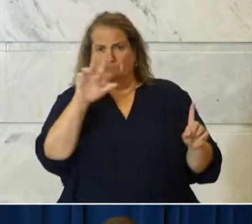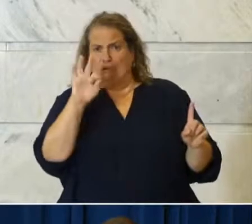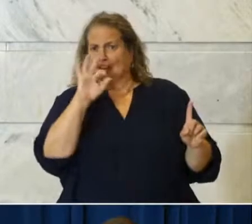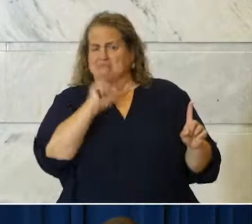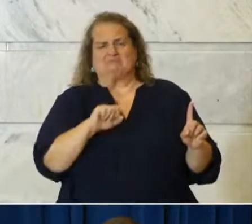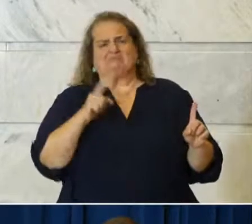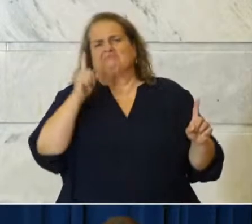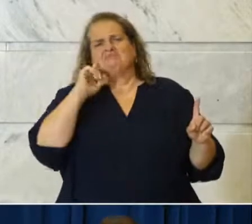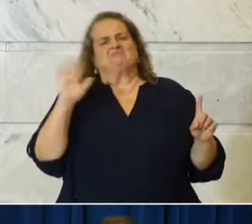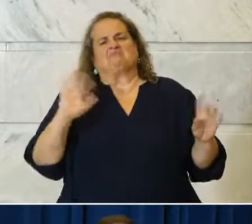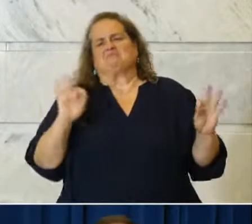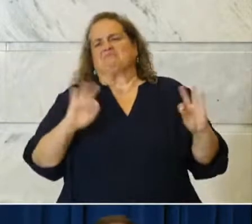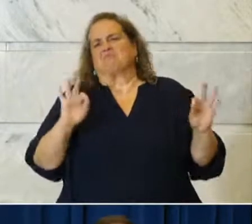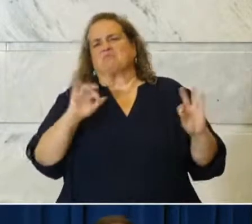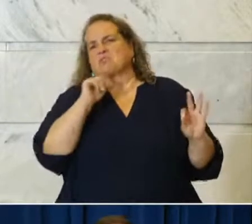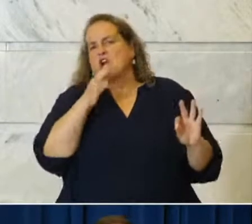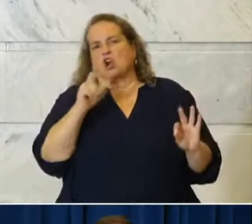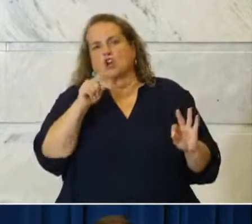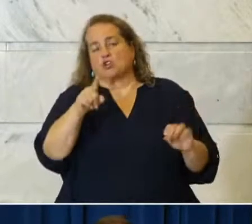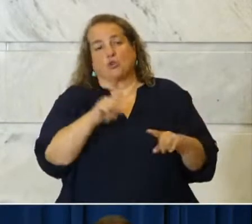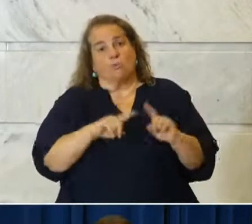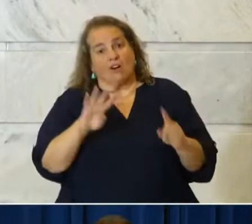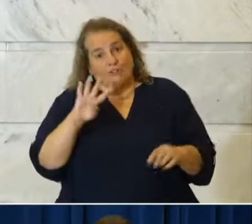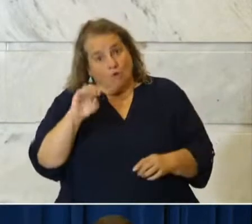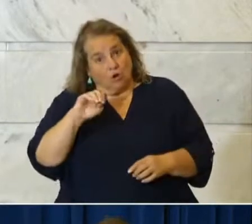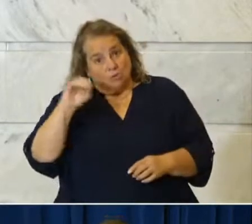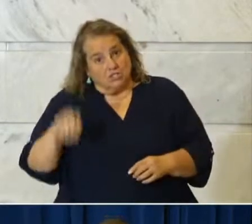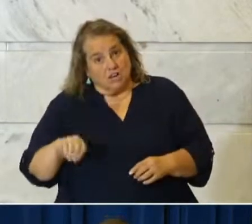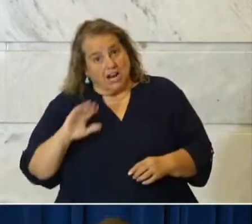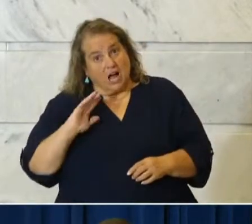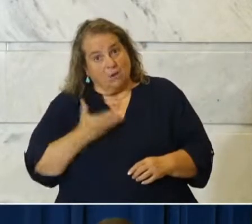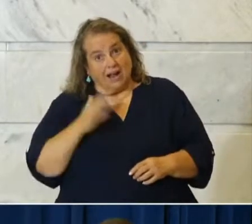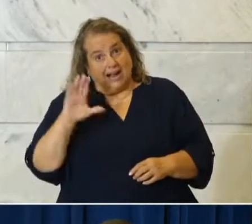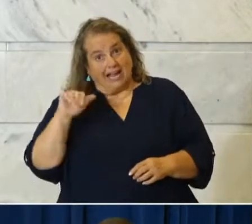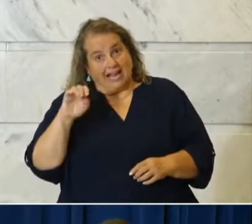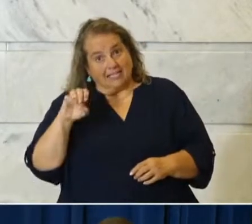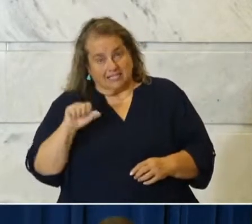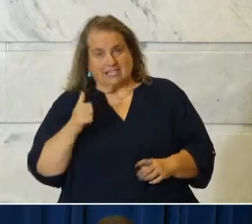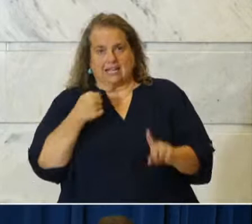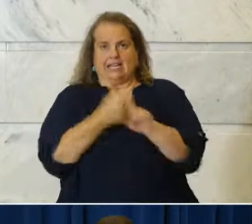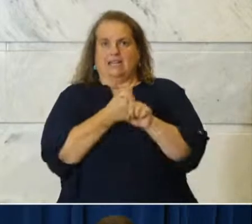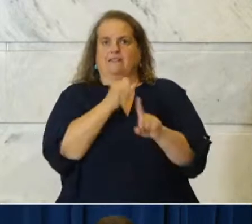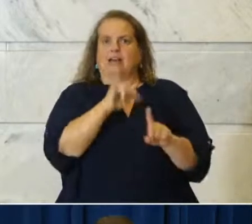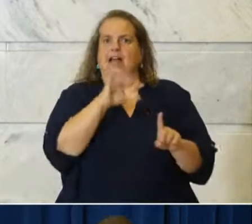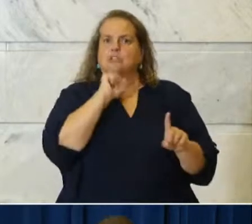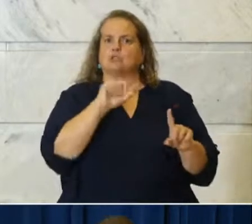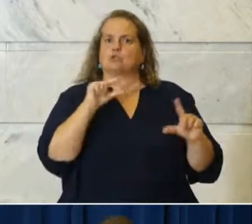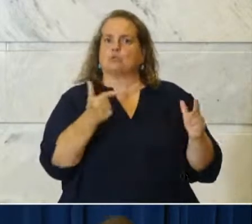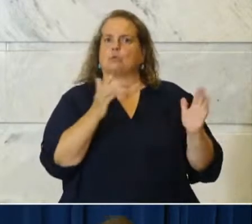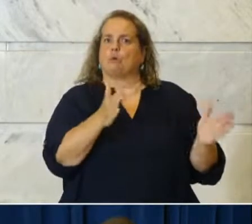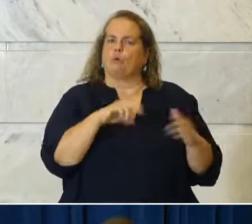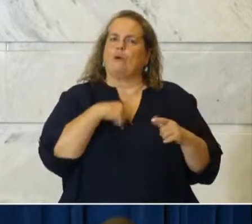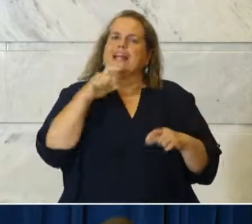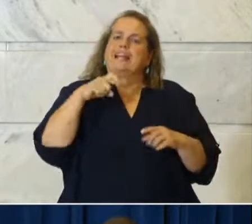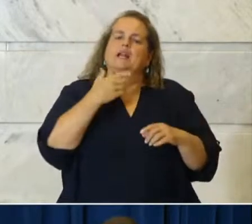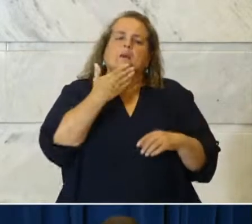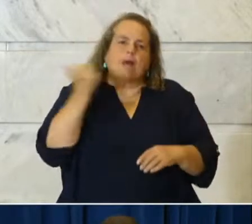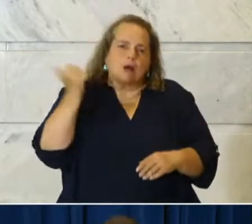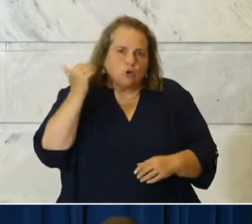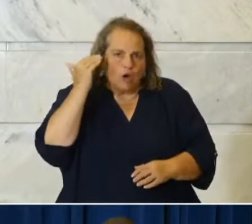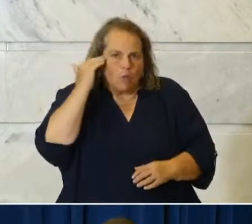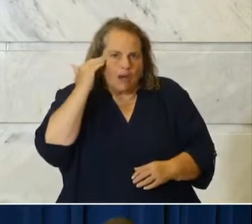hurt you, but 40% of all of our cases are hitting that age group. So we do need better awareness there. That